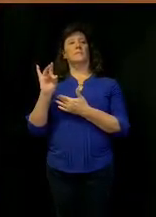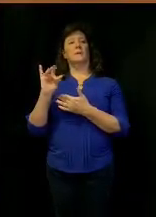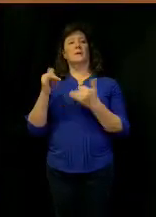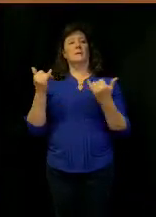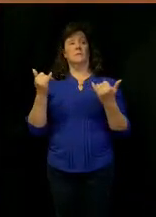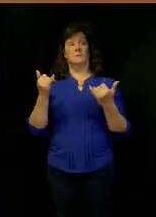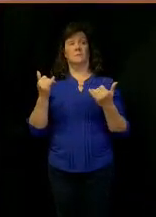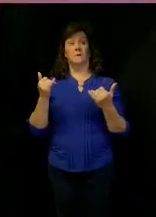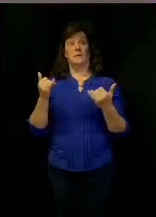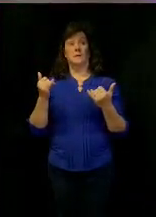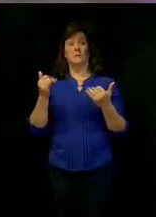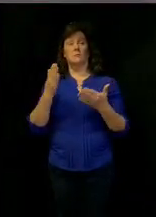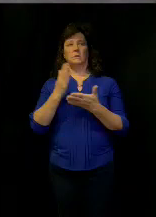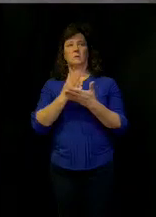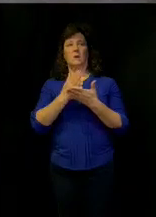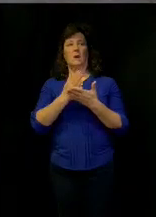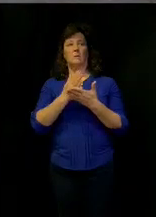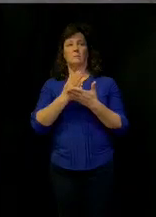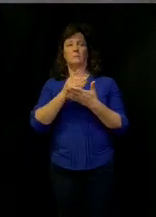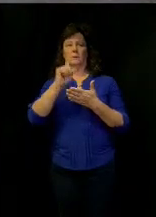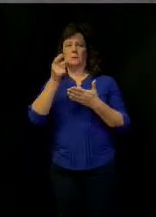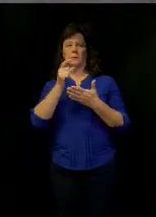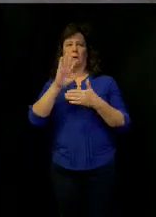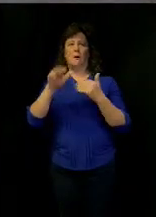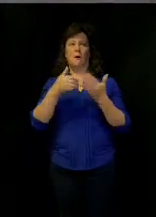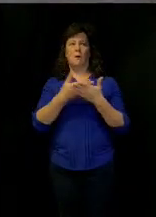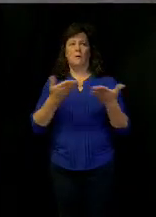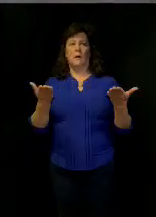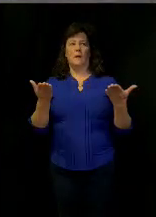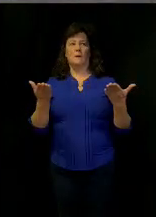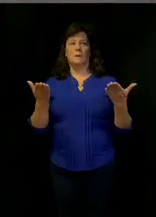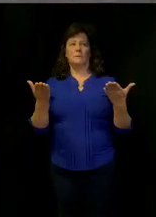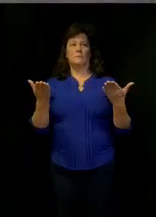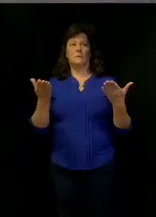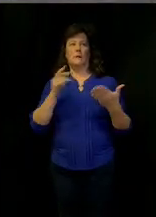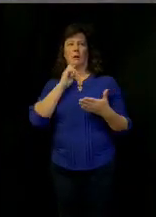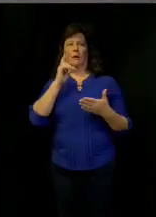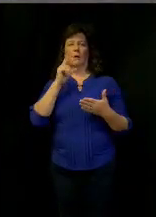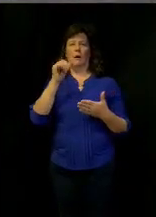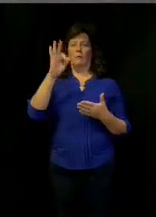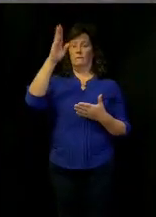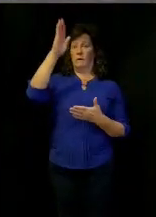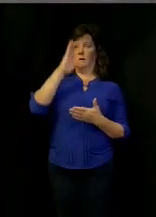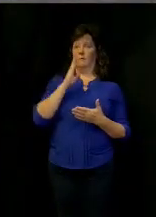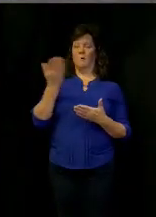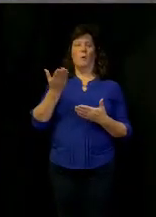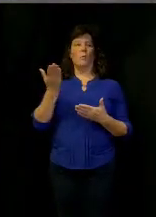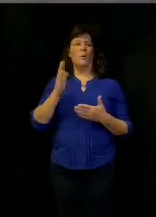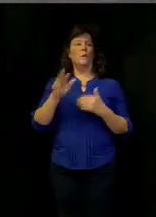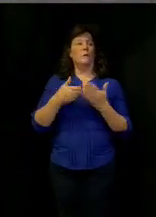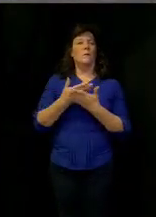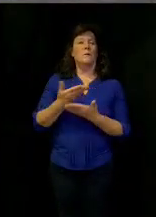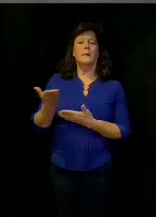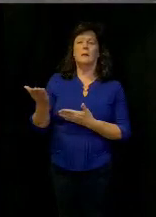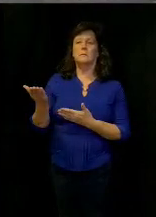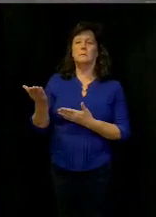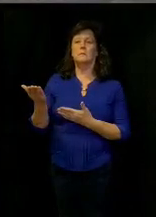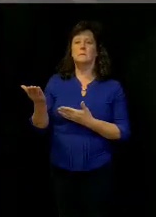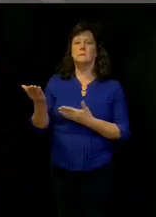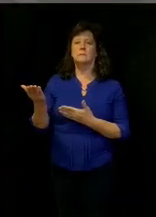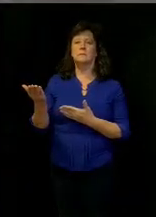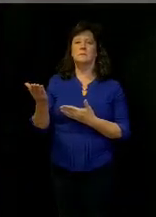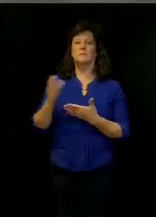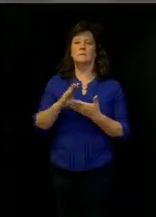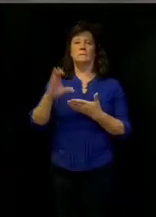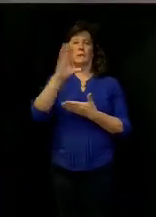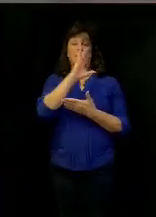now, let's just stop right here at this comma. Now, all things are what? What all things? Back up to verse